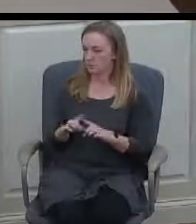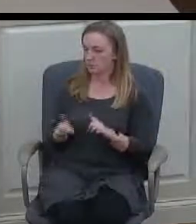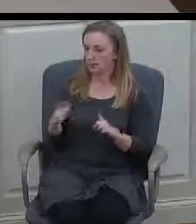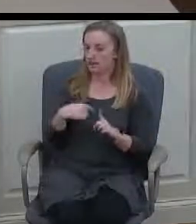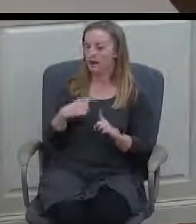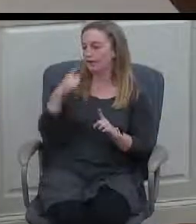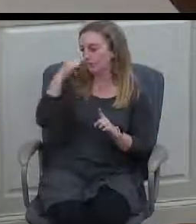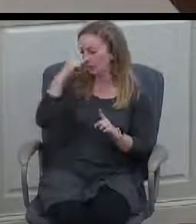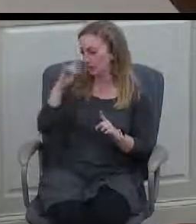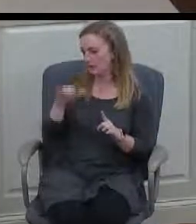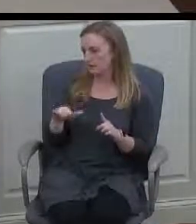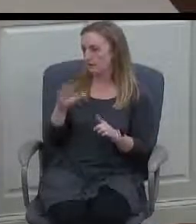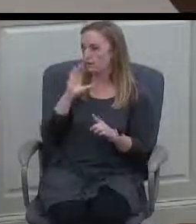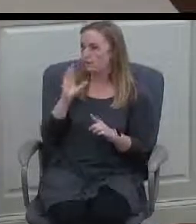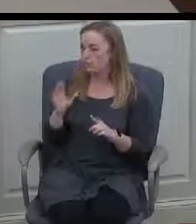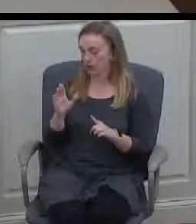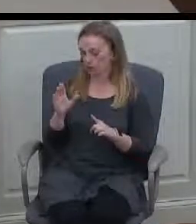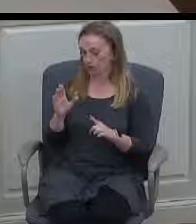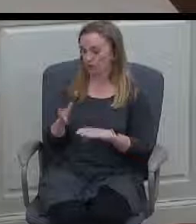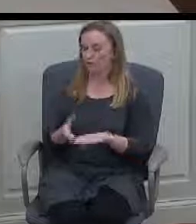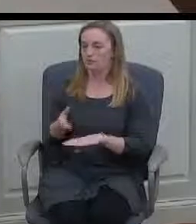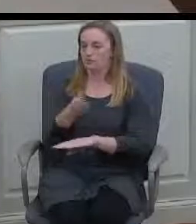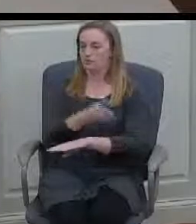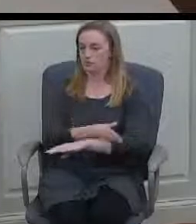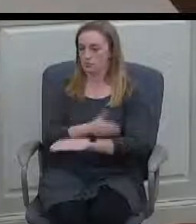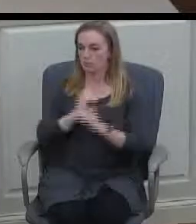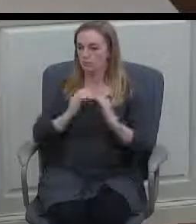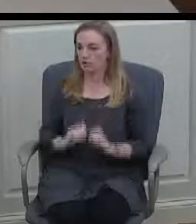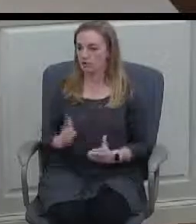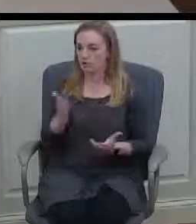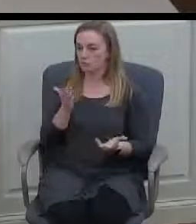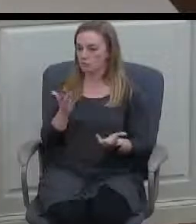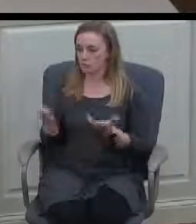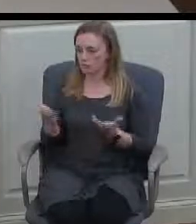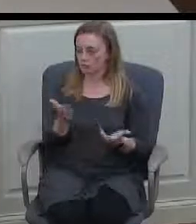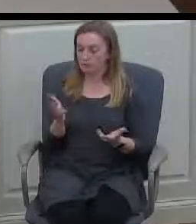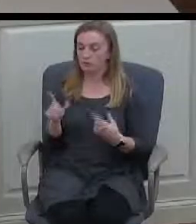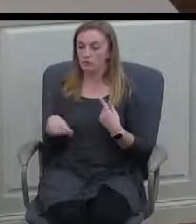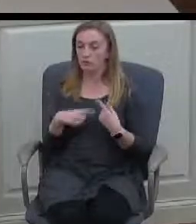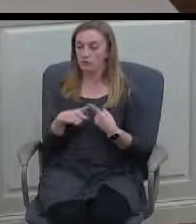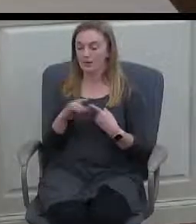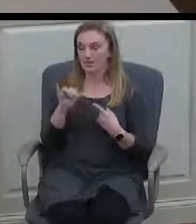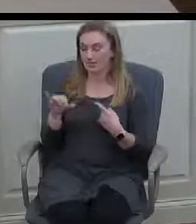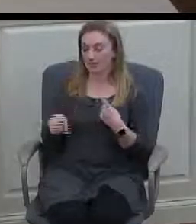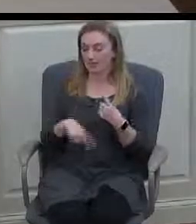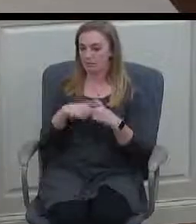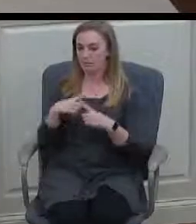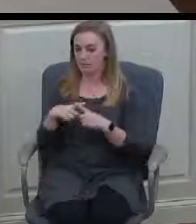will ultimately improve customer service a lot. When you couple that with the language that in